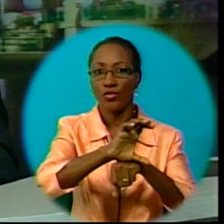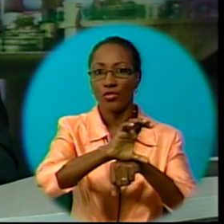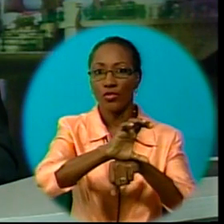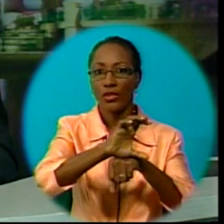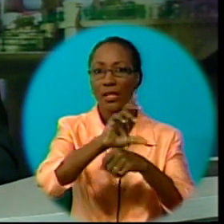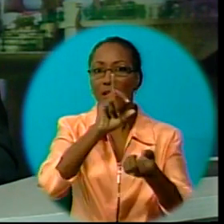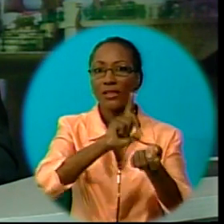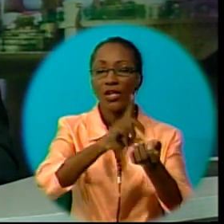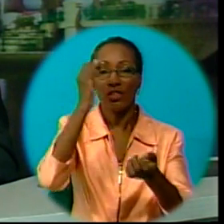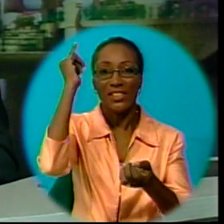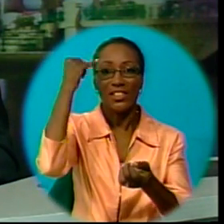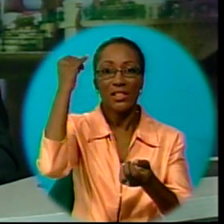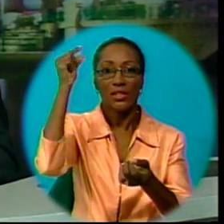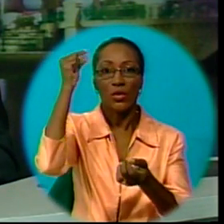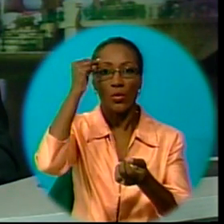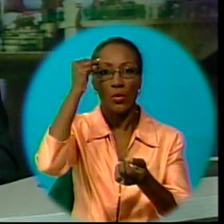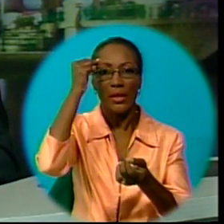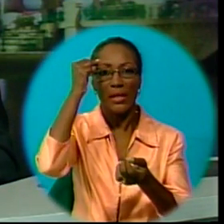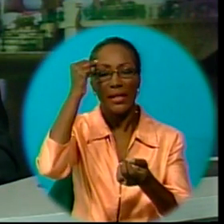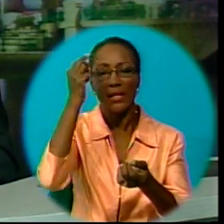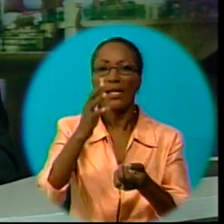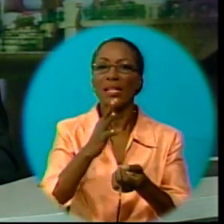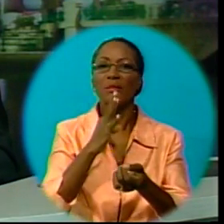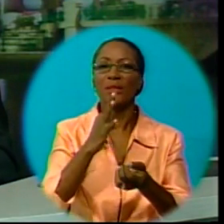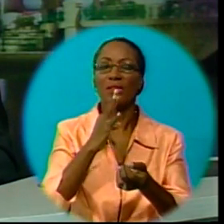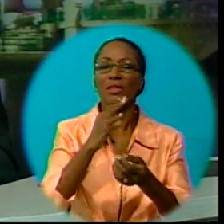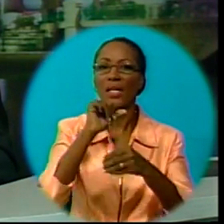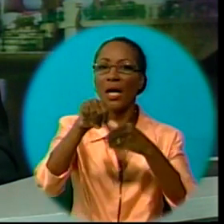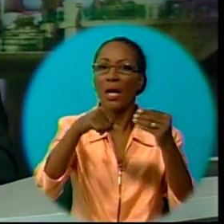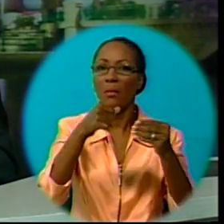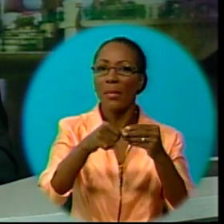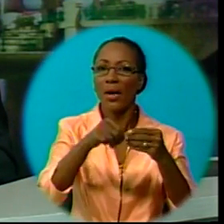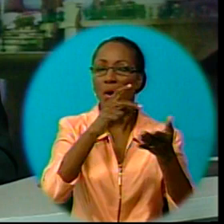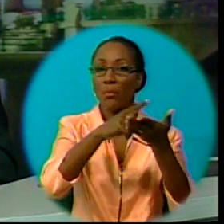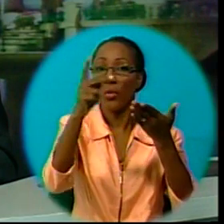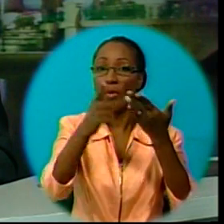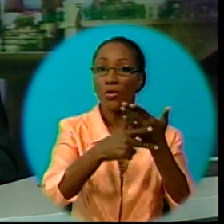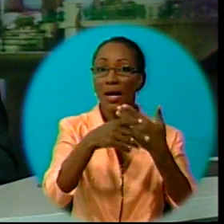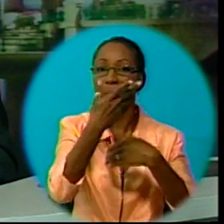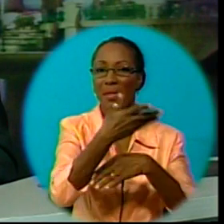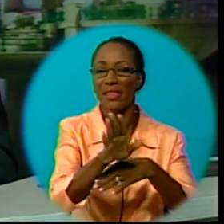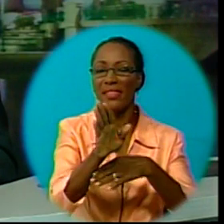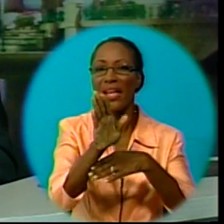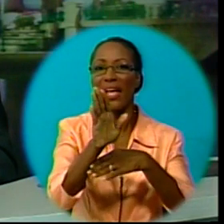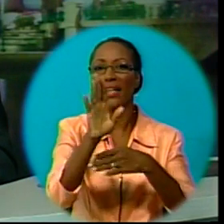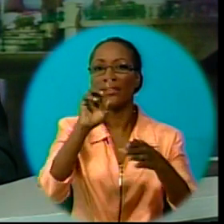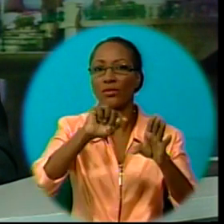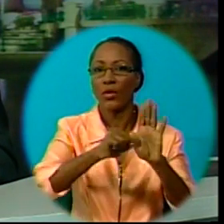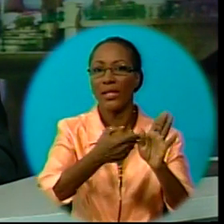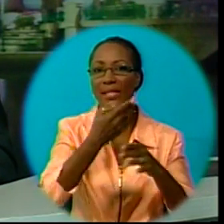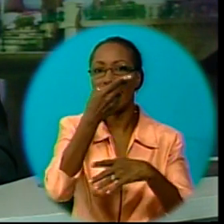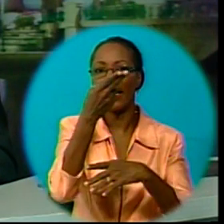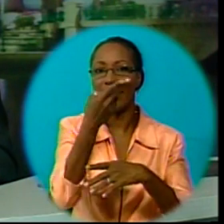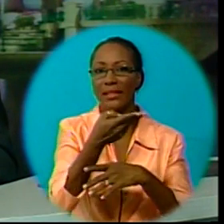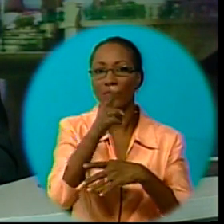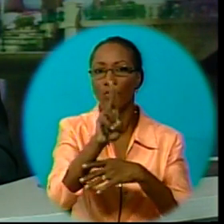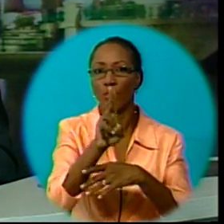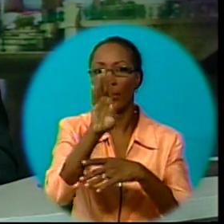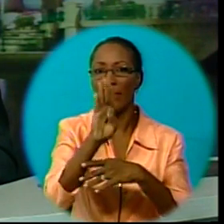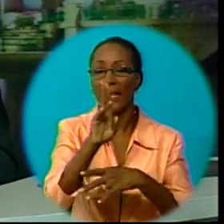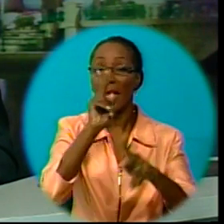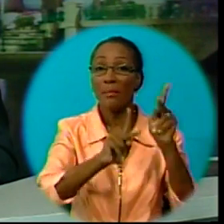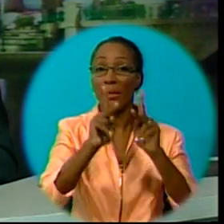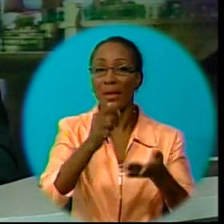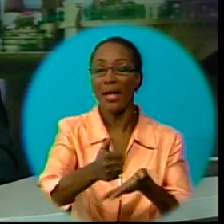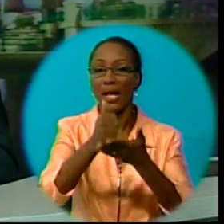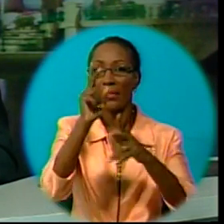who has been giving an update on a job initiative launched earlier this year called Hub, People Helping People. He says it has been